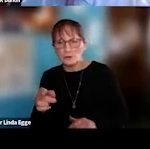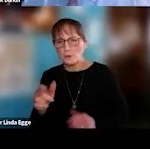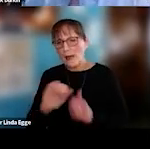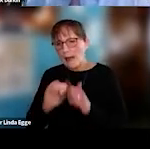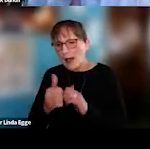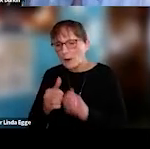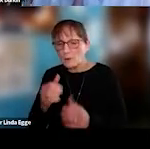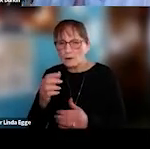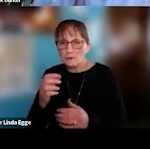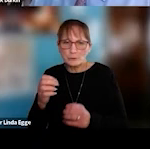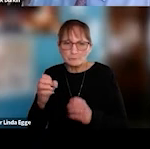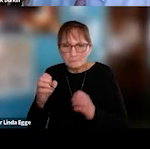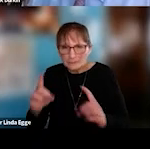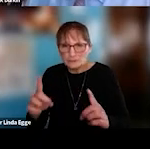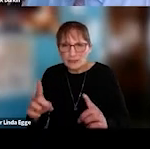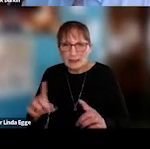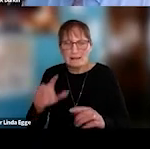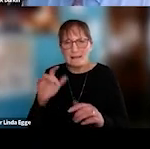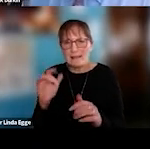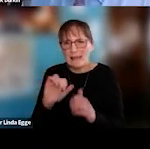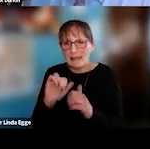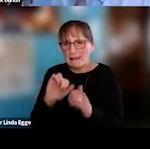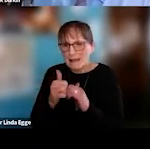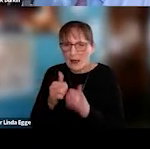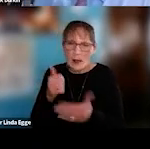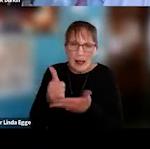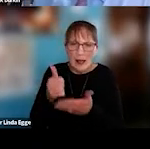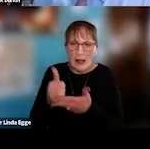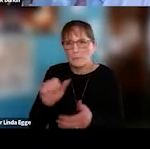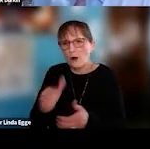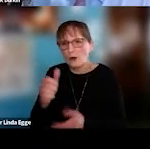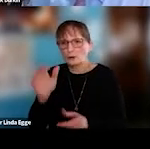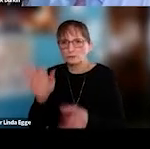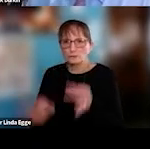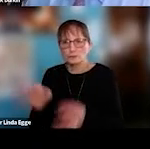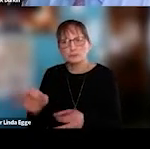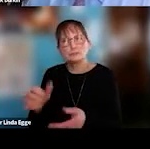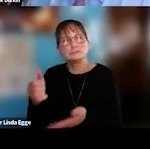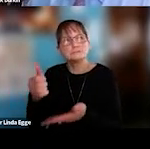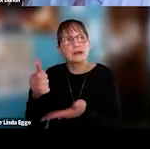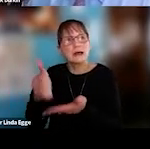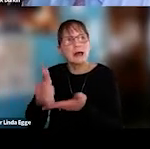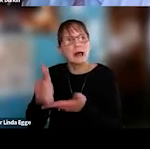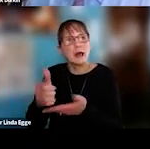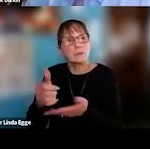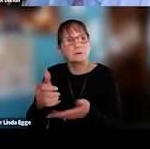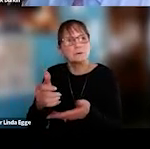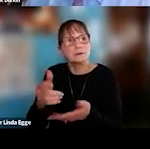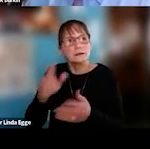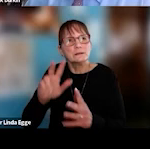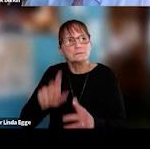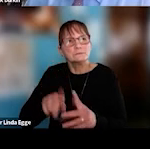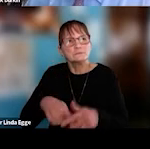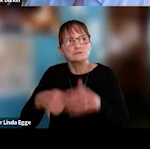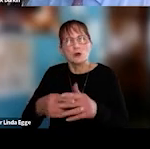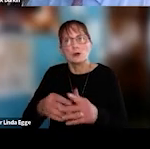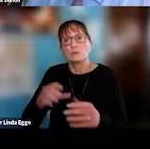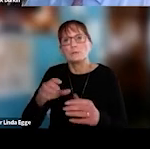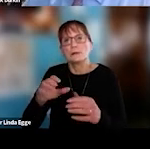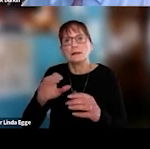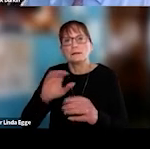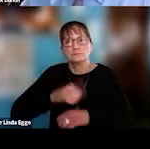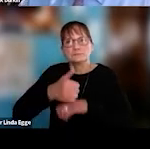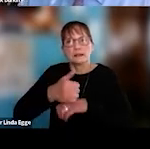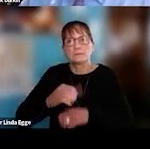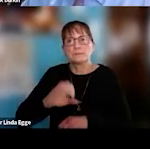or move judges along in terms of embracing medication for opioid use disorder and the ECHO model?